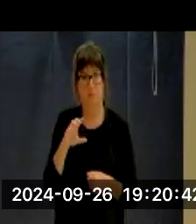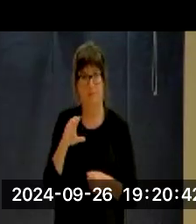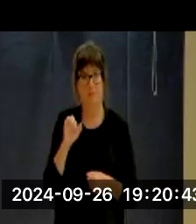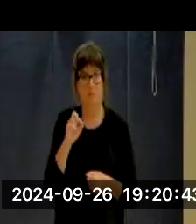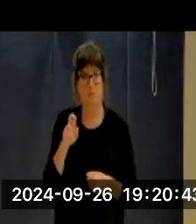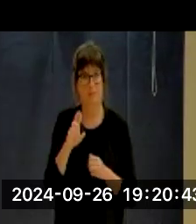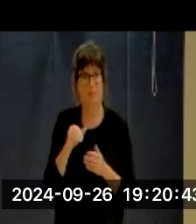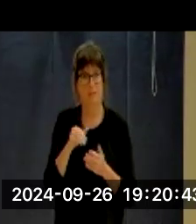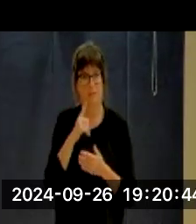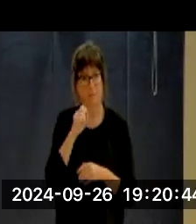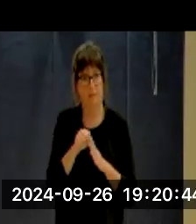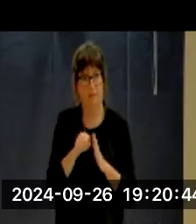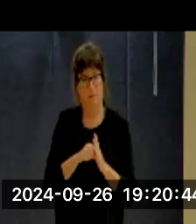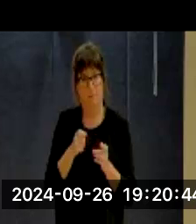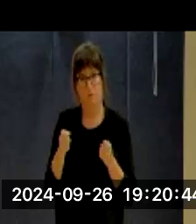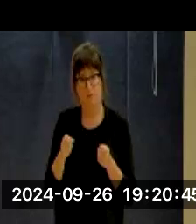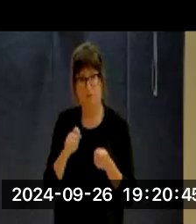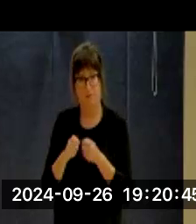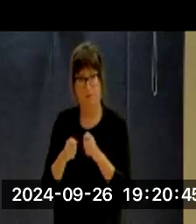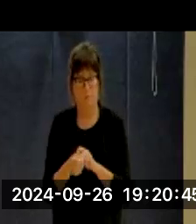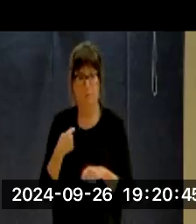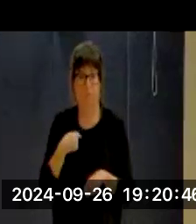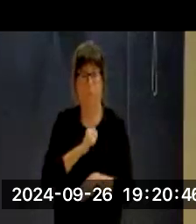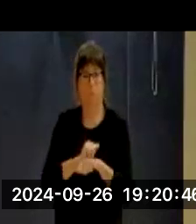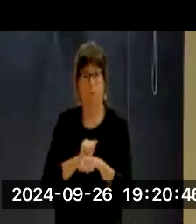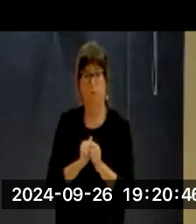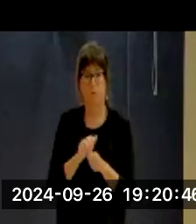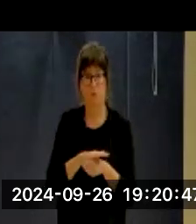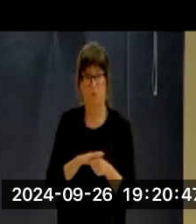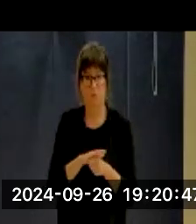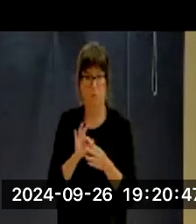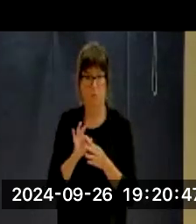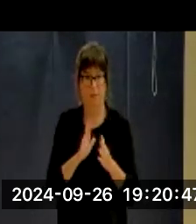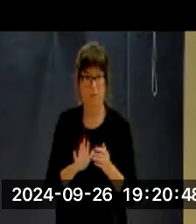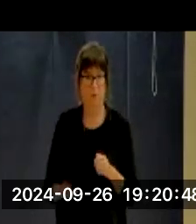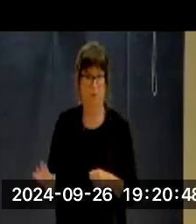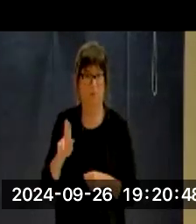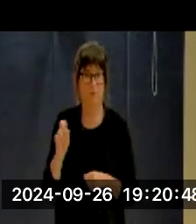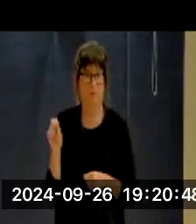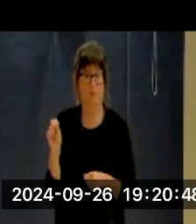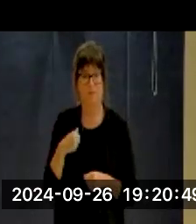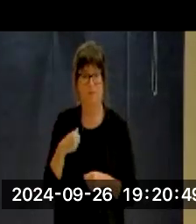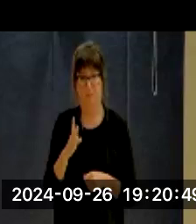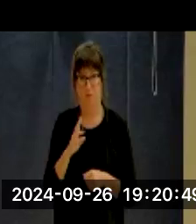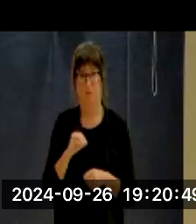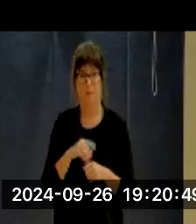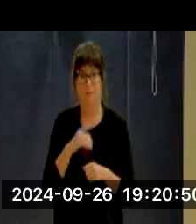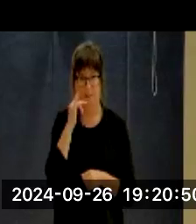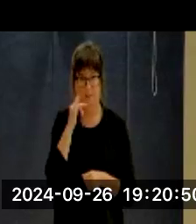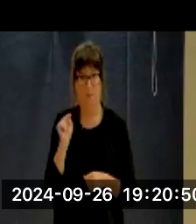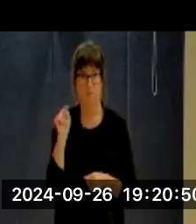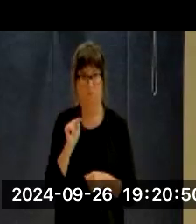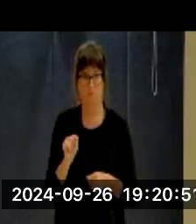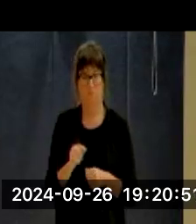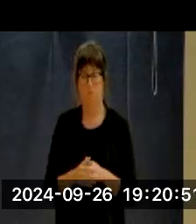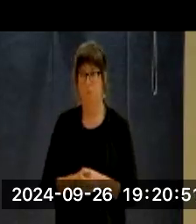Reform. We work with regional coordinators across the U.S. and have several in California. I